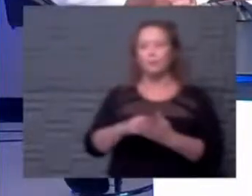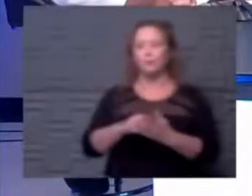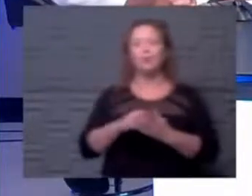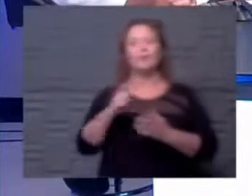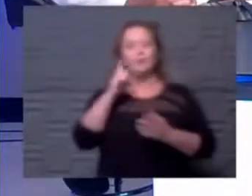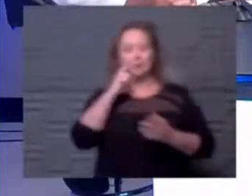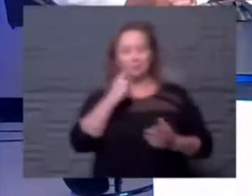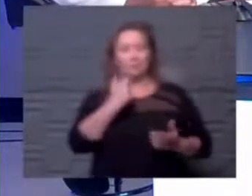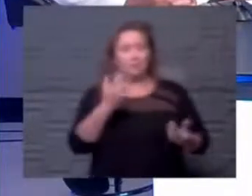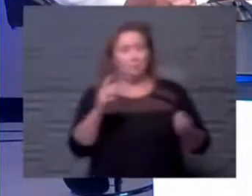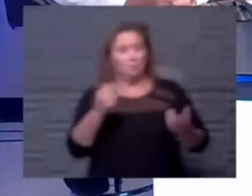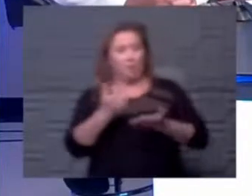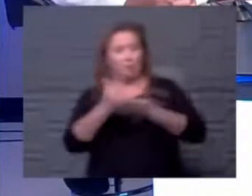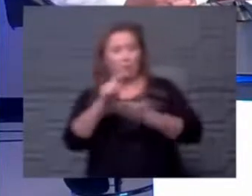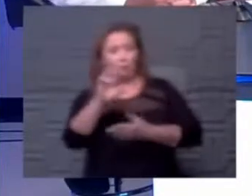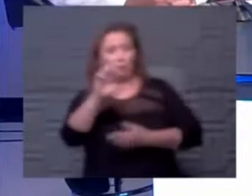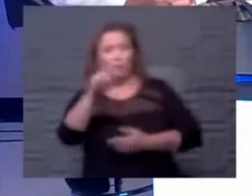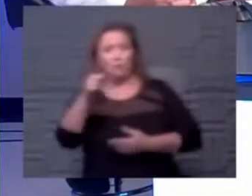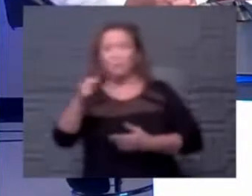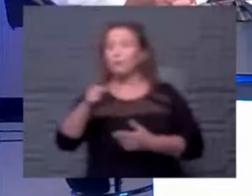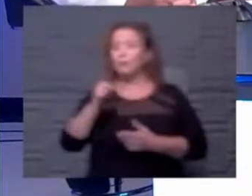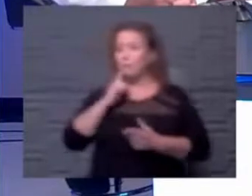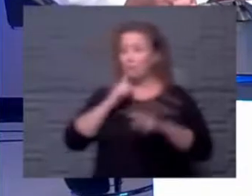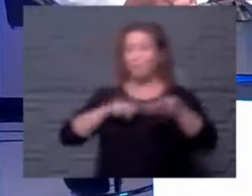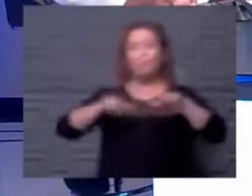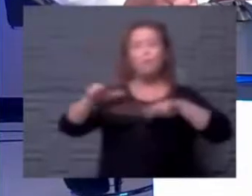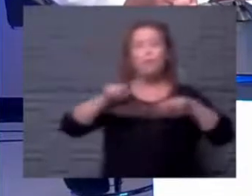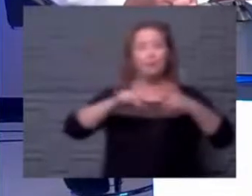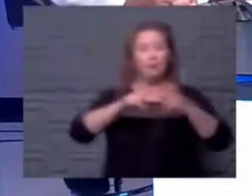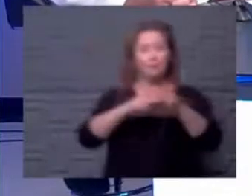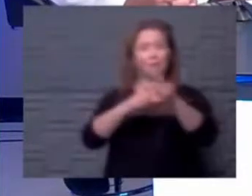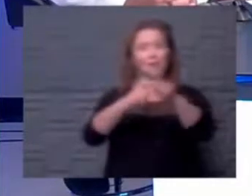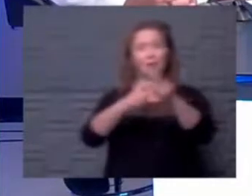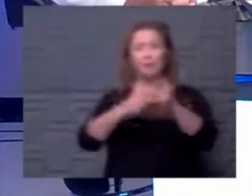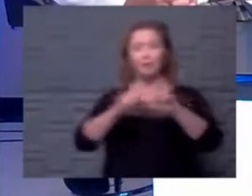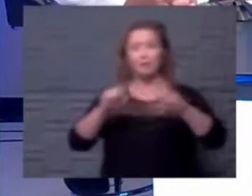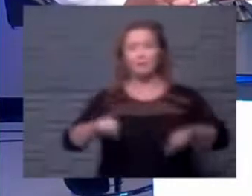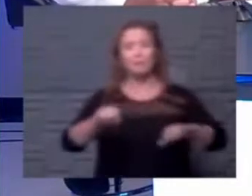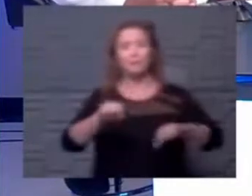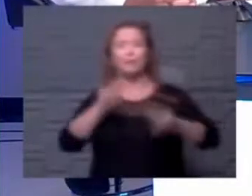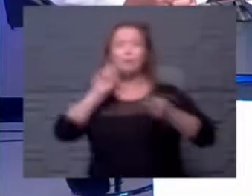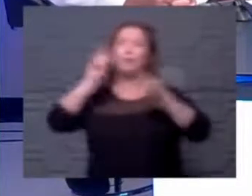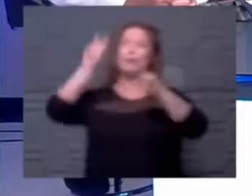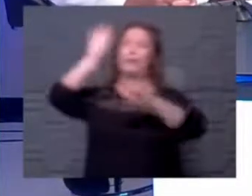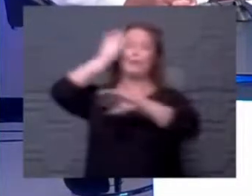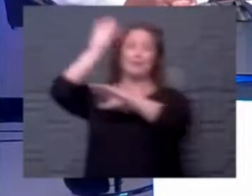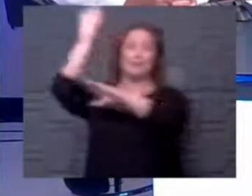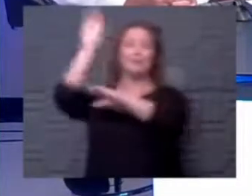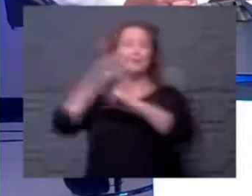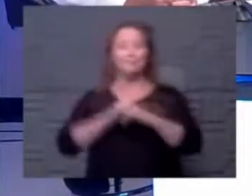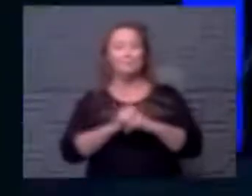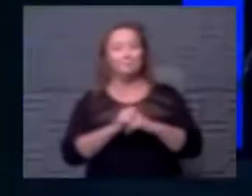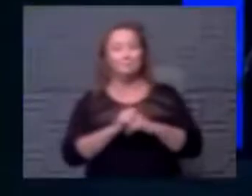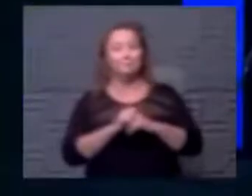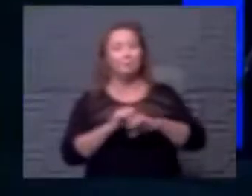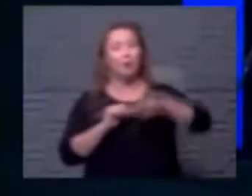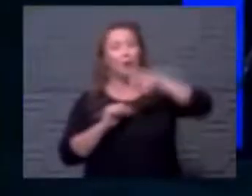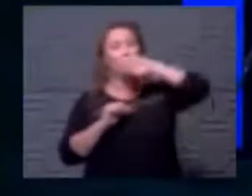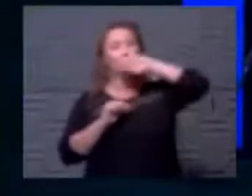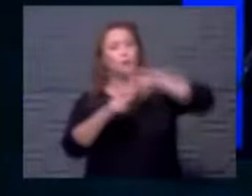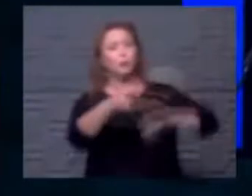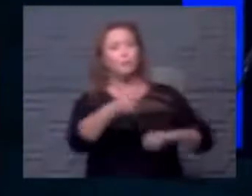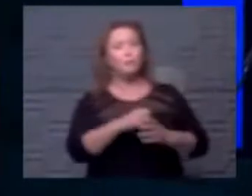able to get outside, walking, running, all that stuff, yeah. Archbishop? Looking at the sun. Yeah, looking at the sun. I love that.